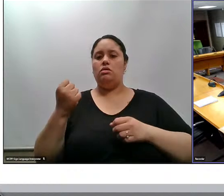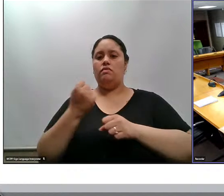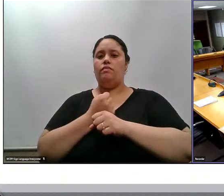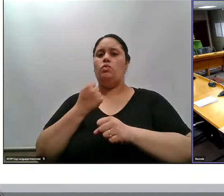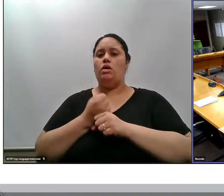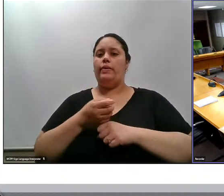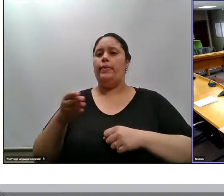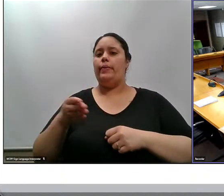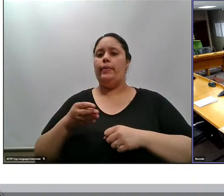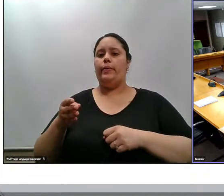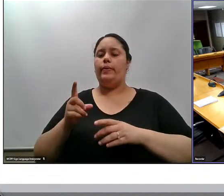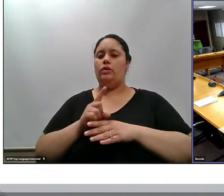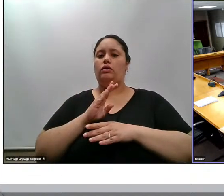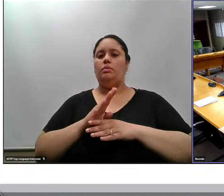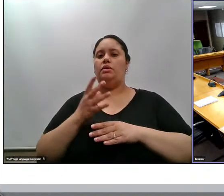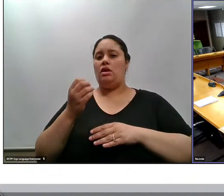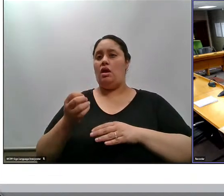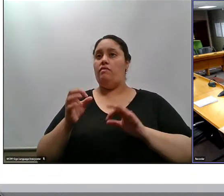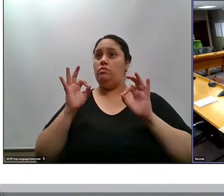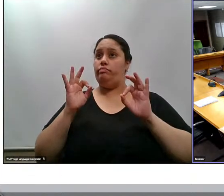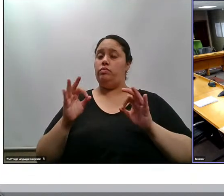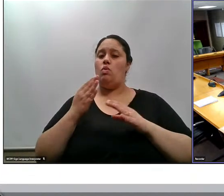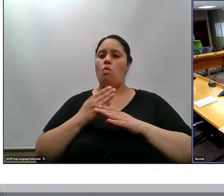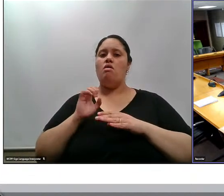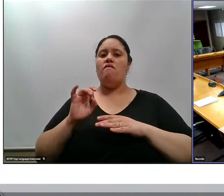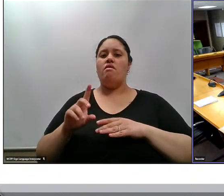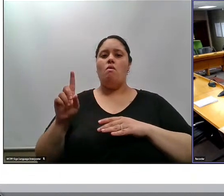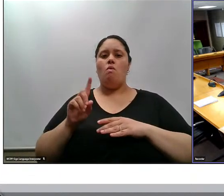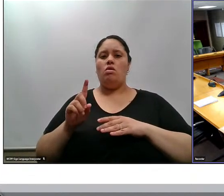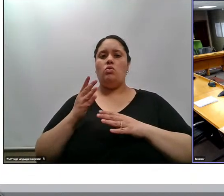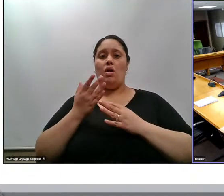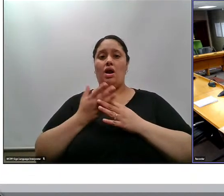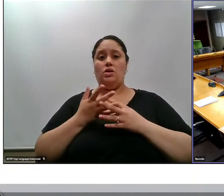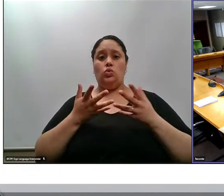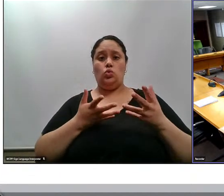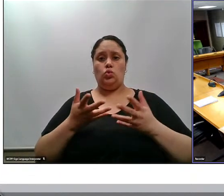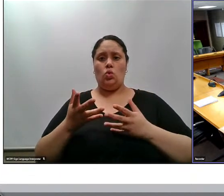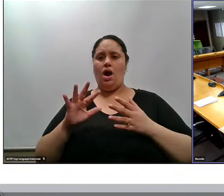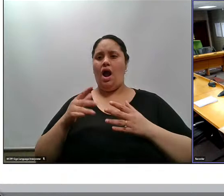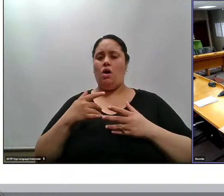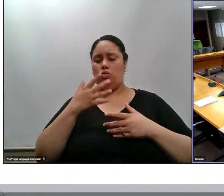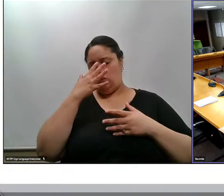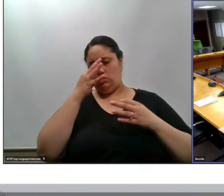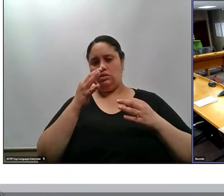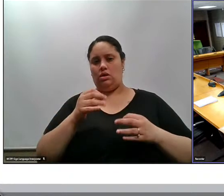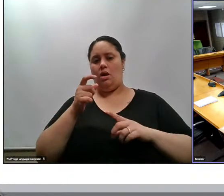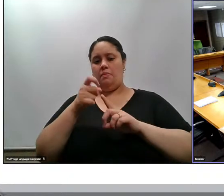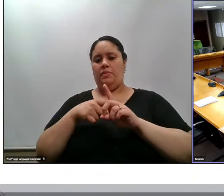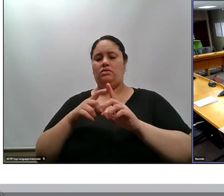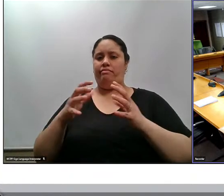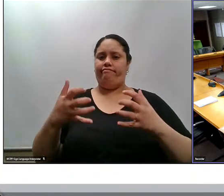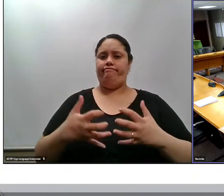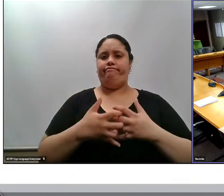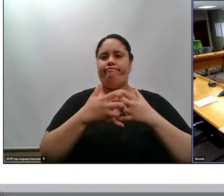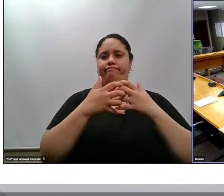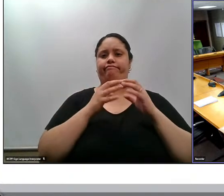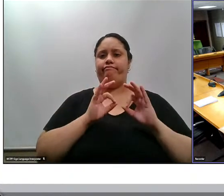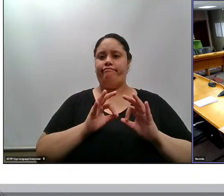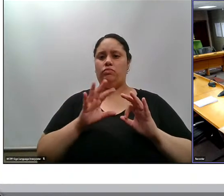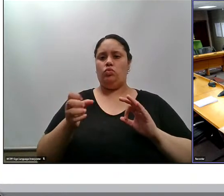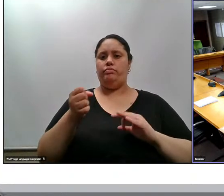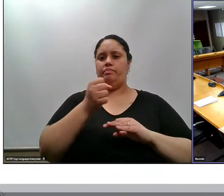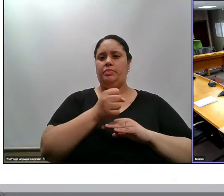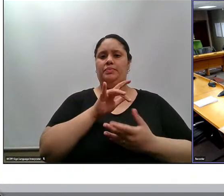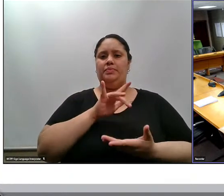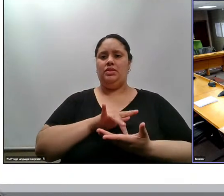there was nothing on the database. So on cases of that nature, how do you then determine a person is suitable to take the